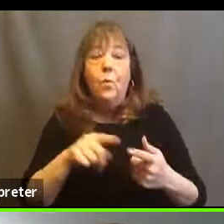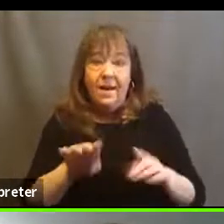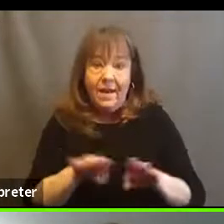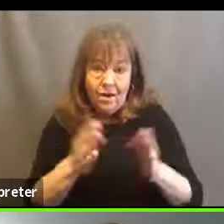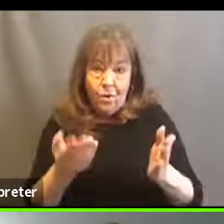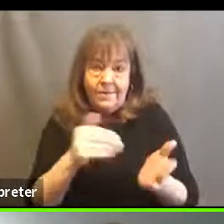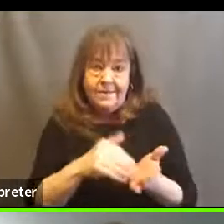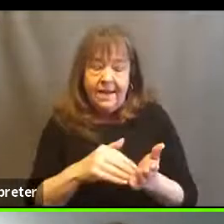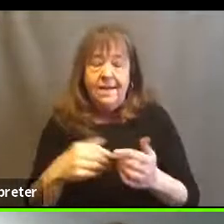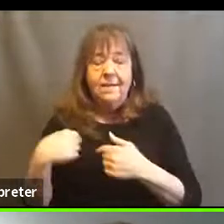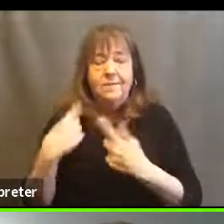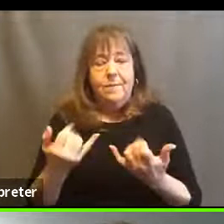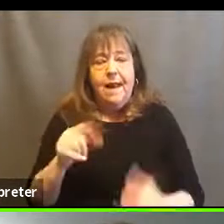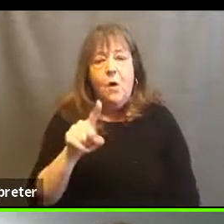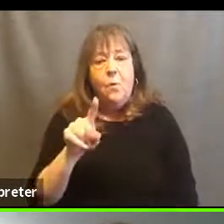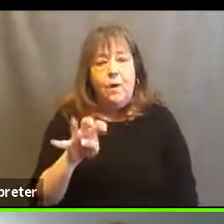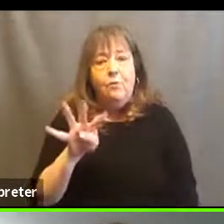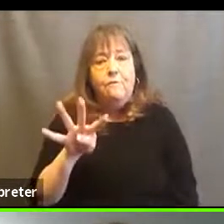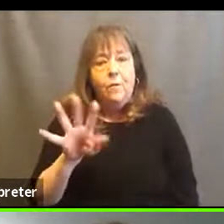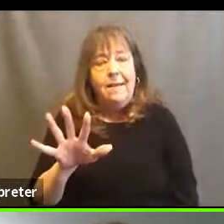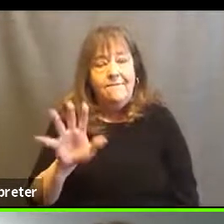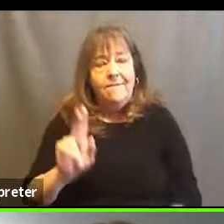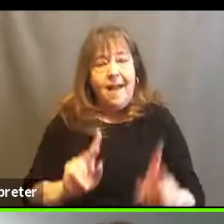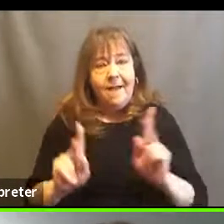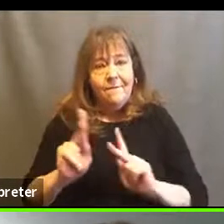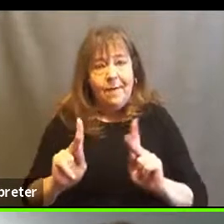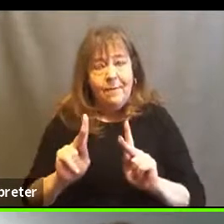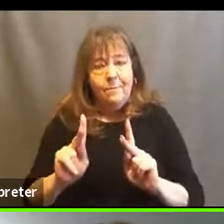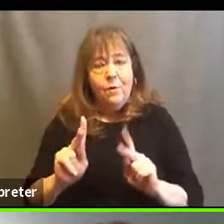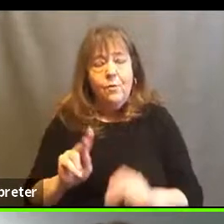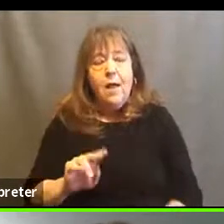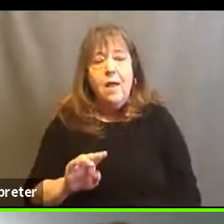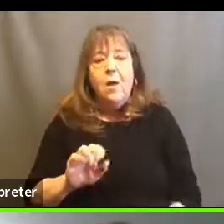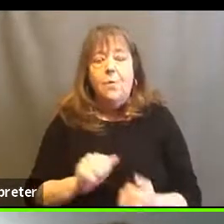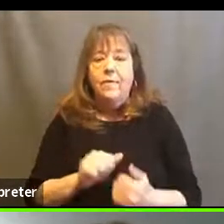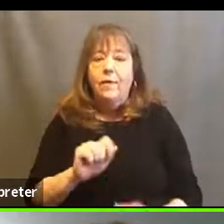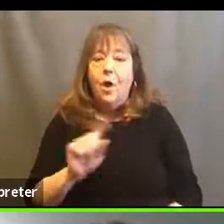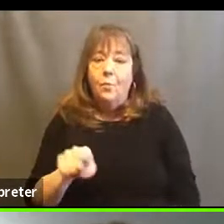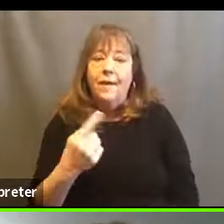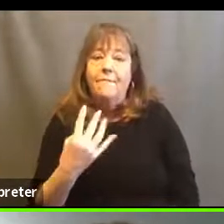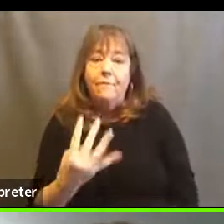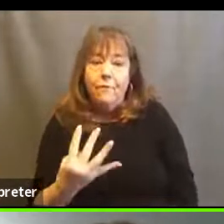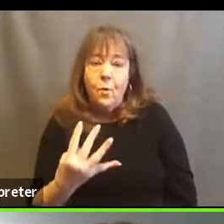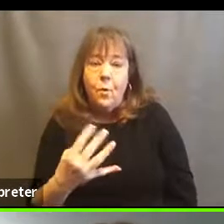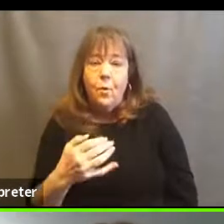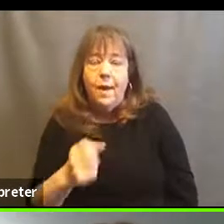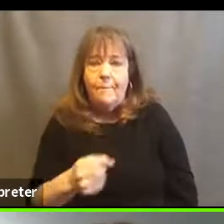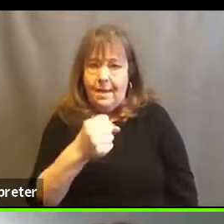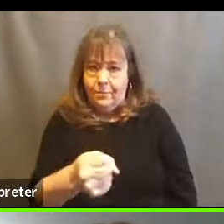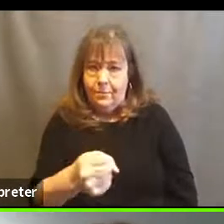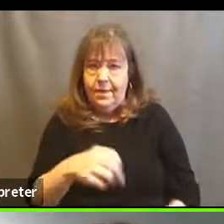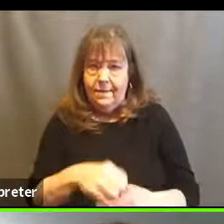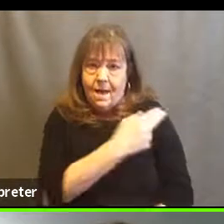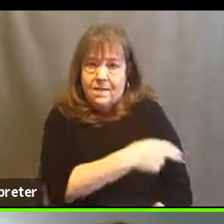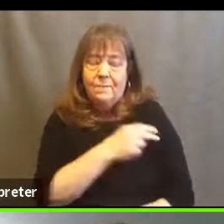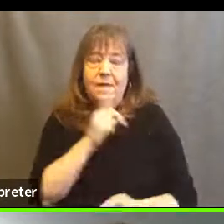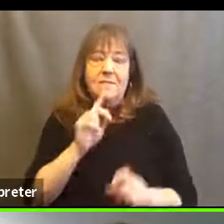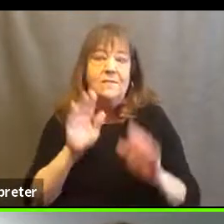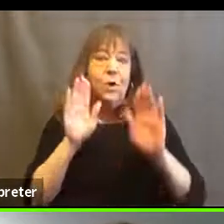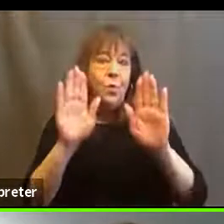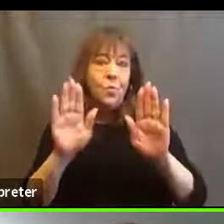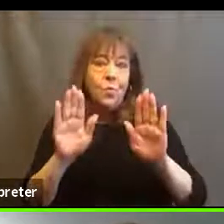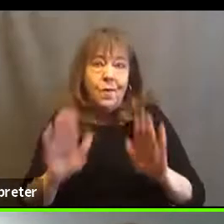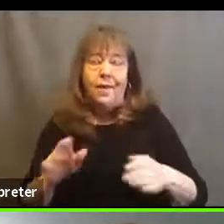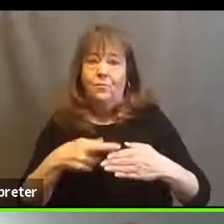we've seen 145 patients, with 4 requiring hospitalization. So great results through that